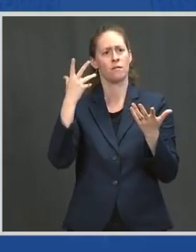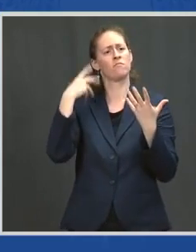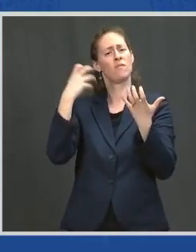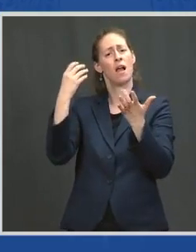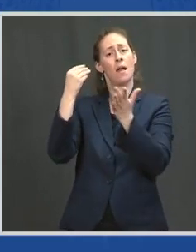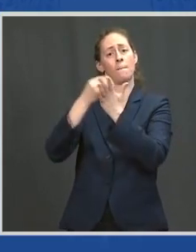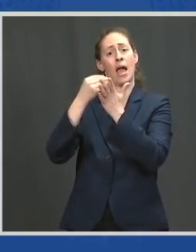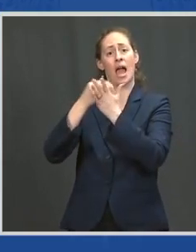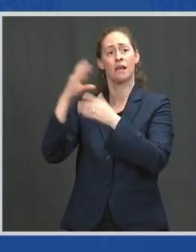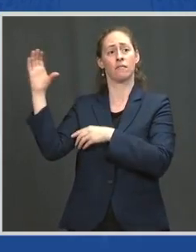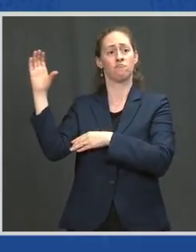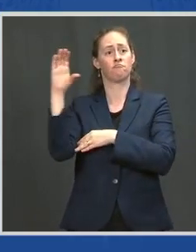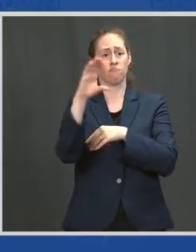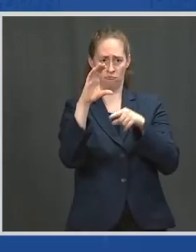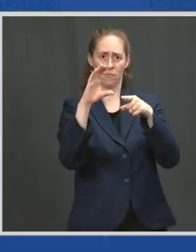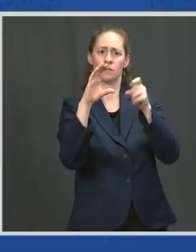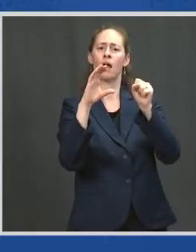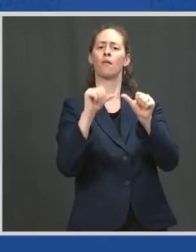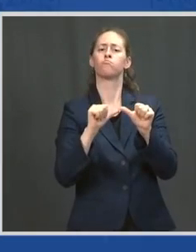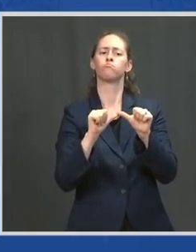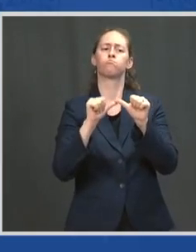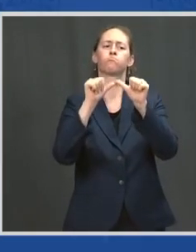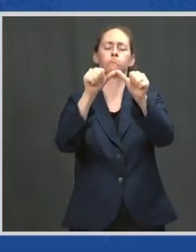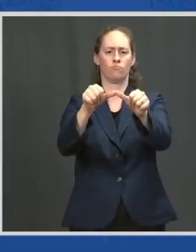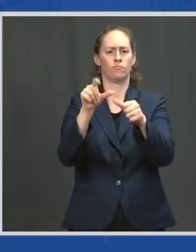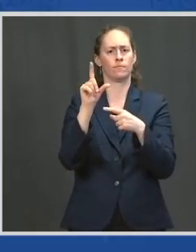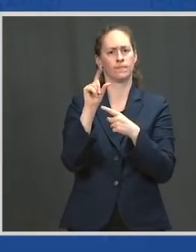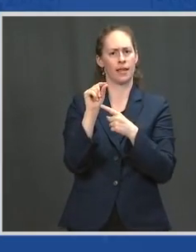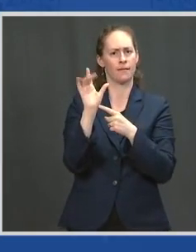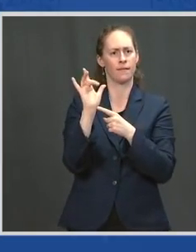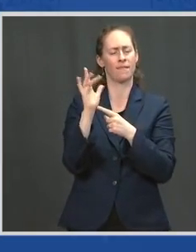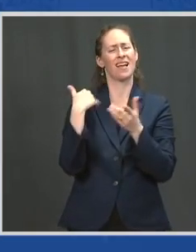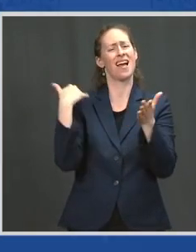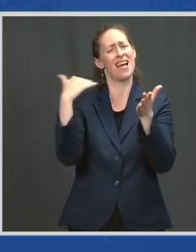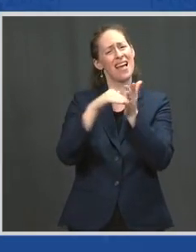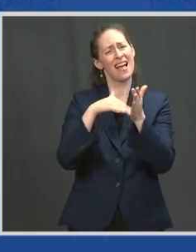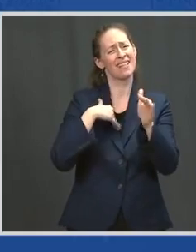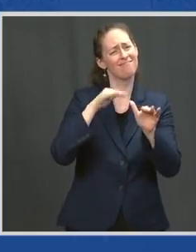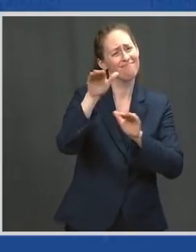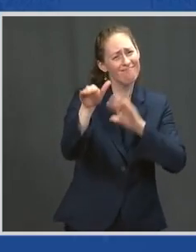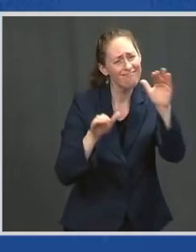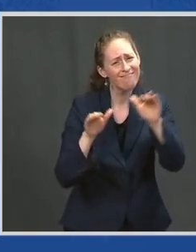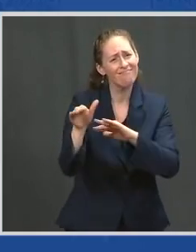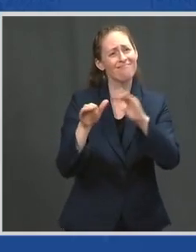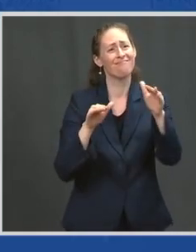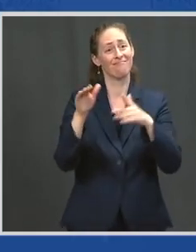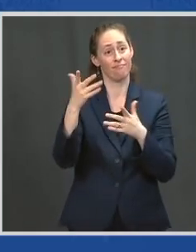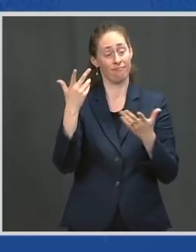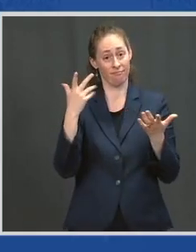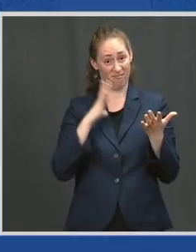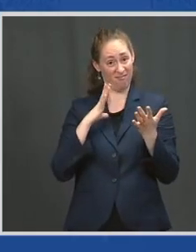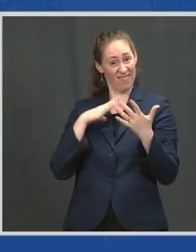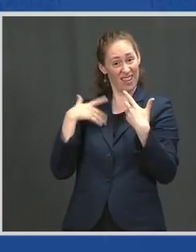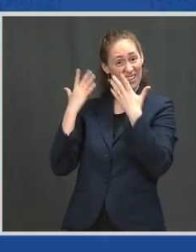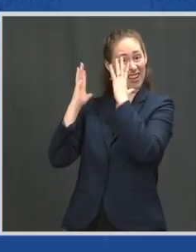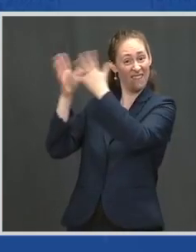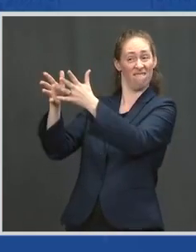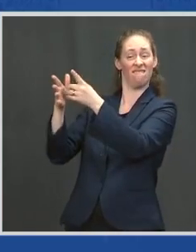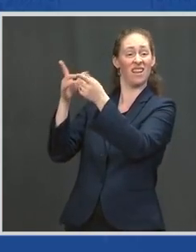2025. So I ask again, is it more important to keep these tax loopholes for millionaires? They're good people, they're not bad